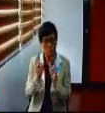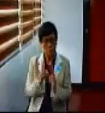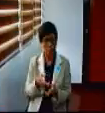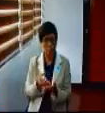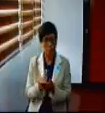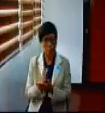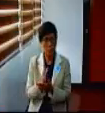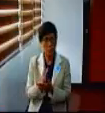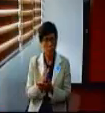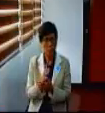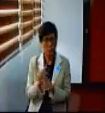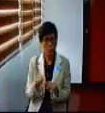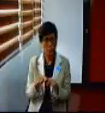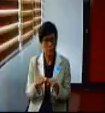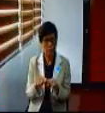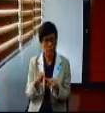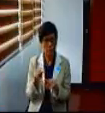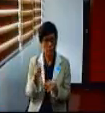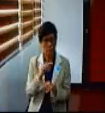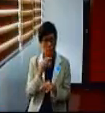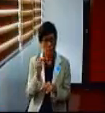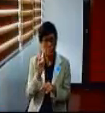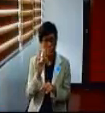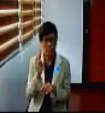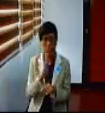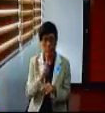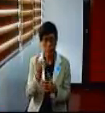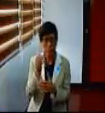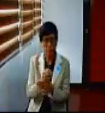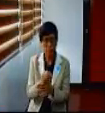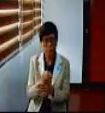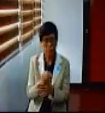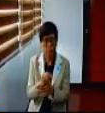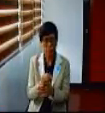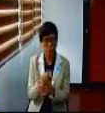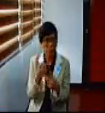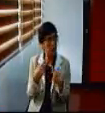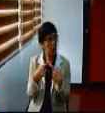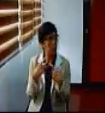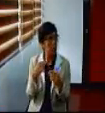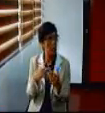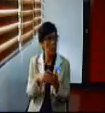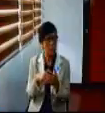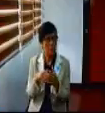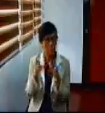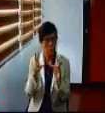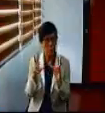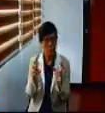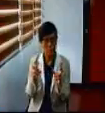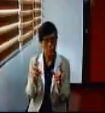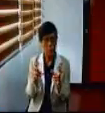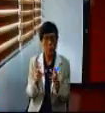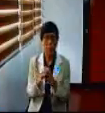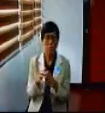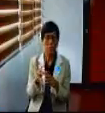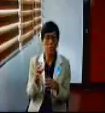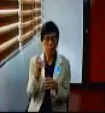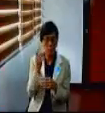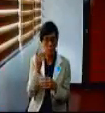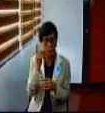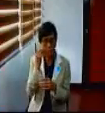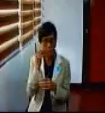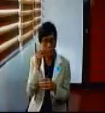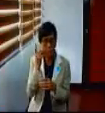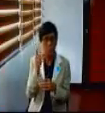defenders will not be obstructed. And we have this in the context of the domestic courts or the regional courts,